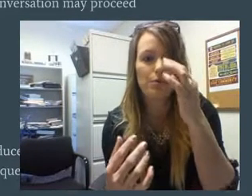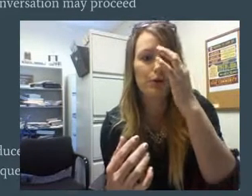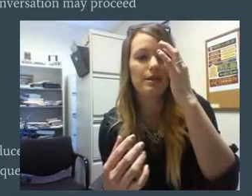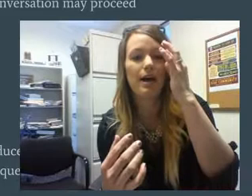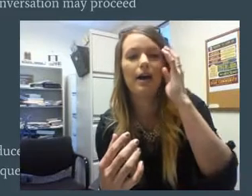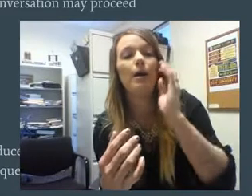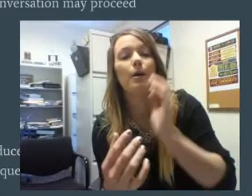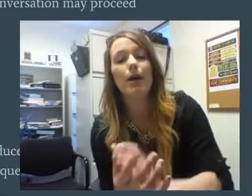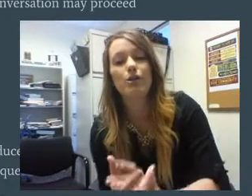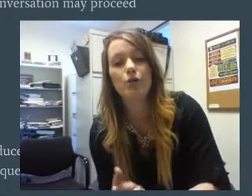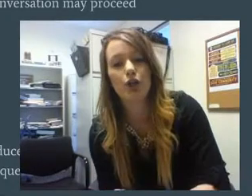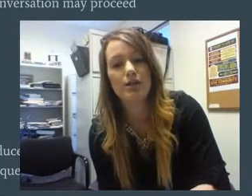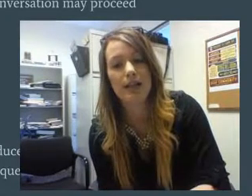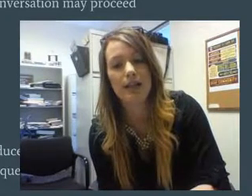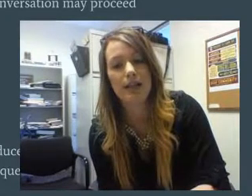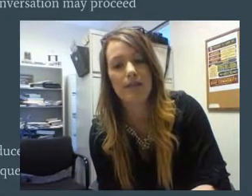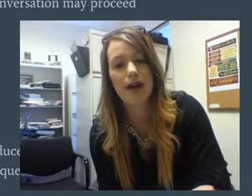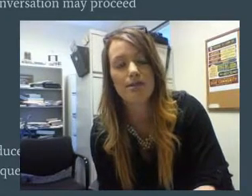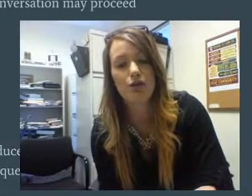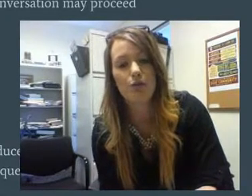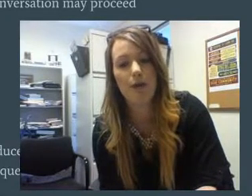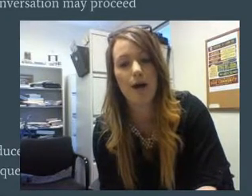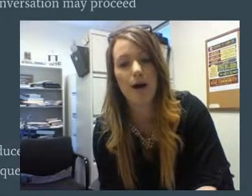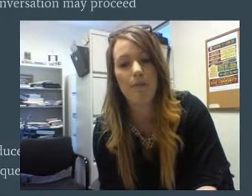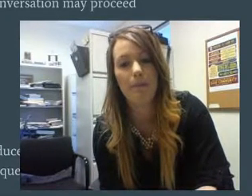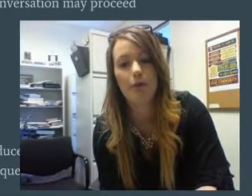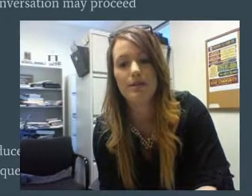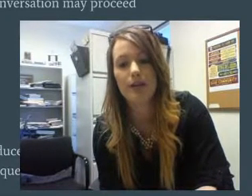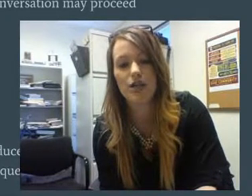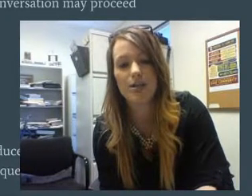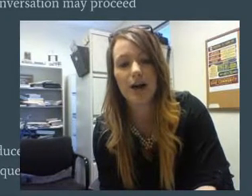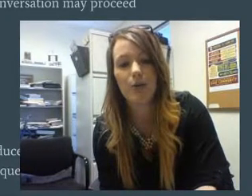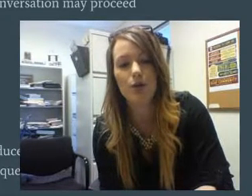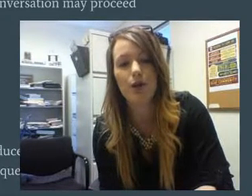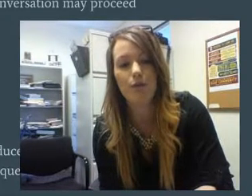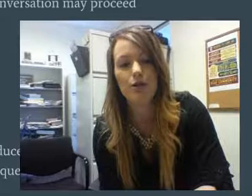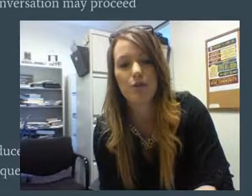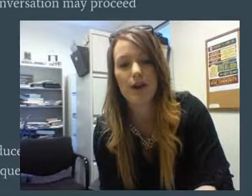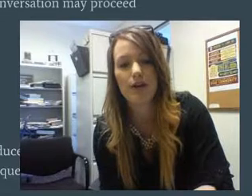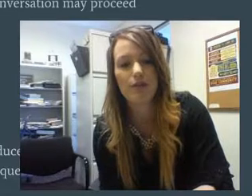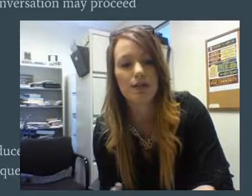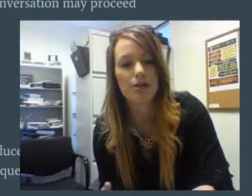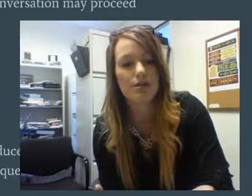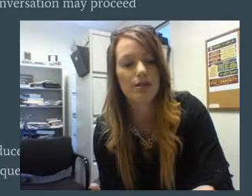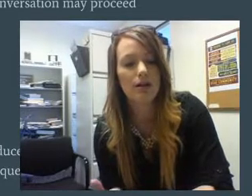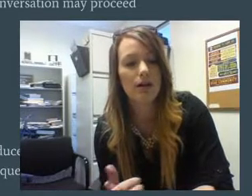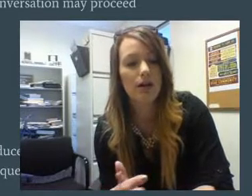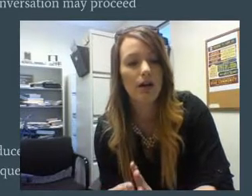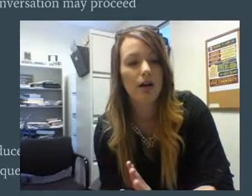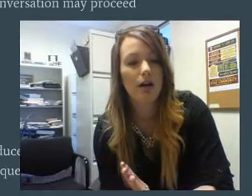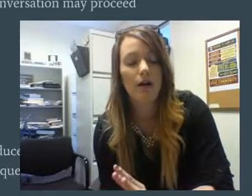an oral component to that. But also turn-taking, a lot of that has to do with voice inflections and how we use our voice when we have conversations.